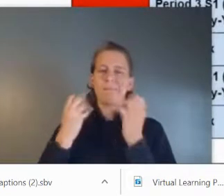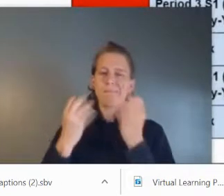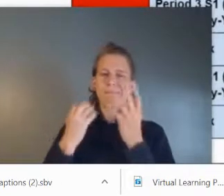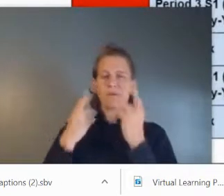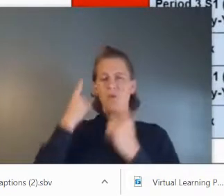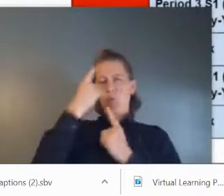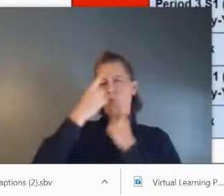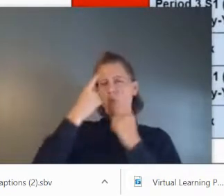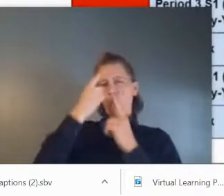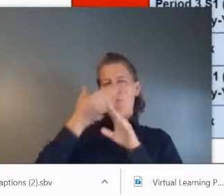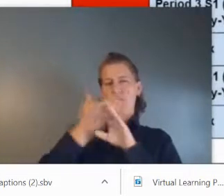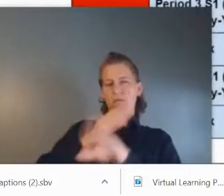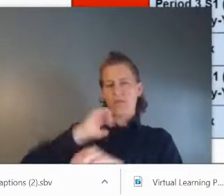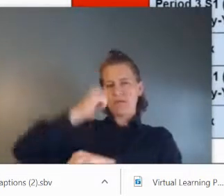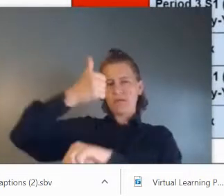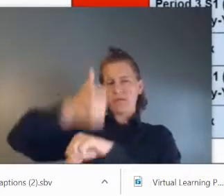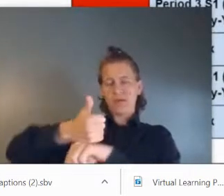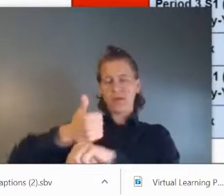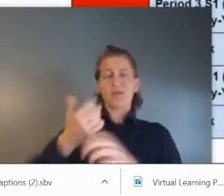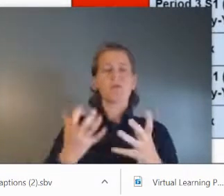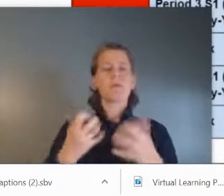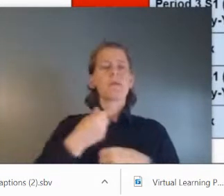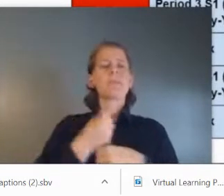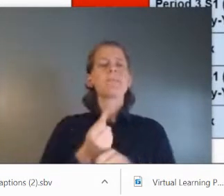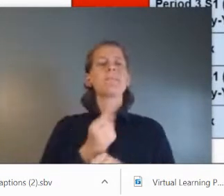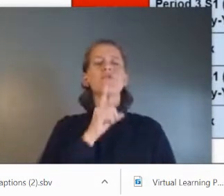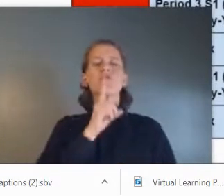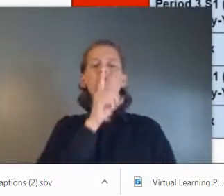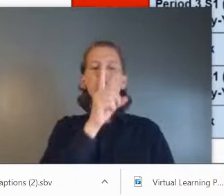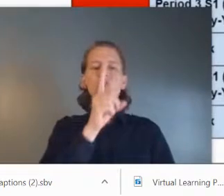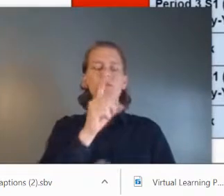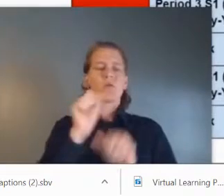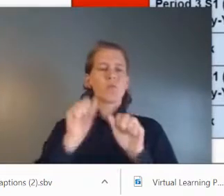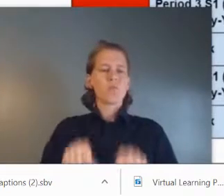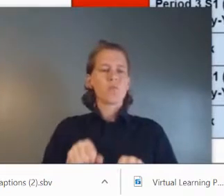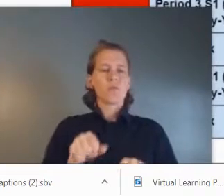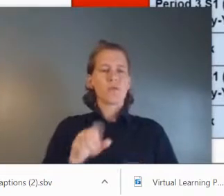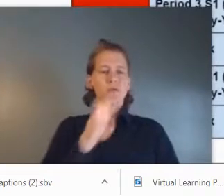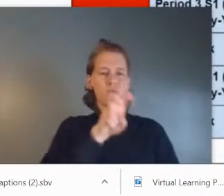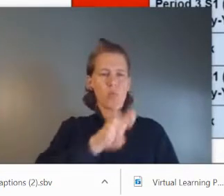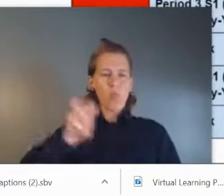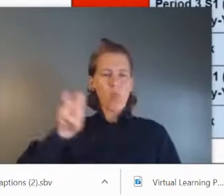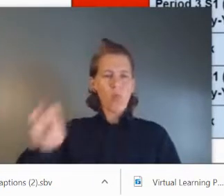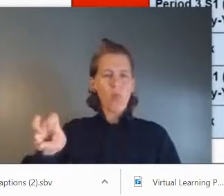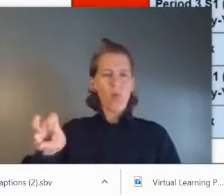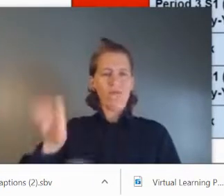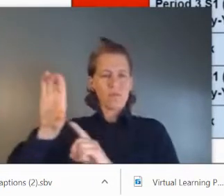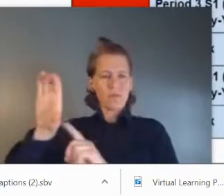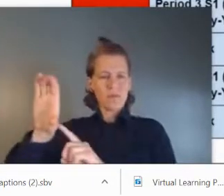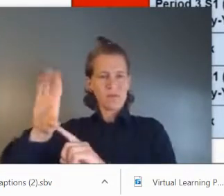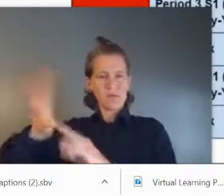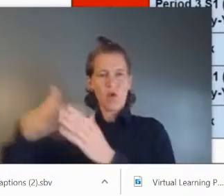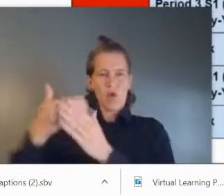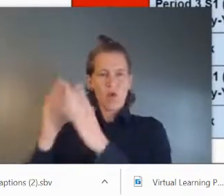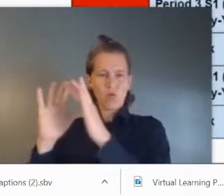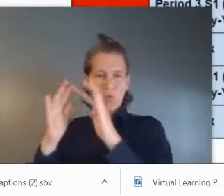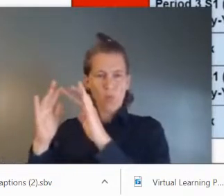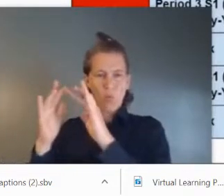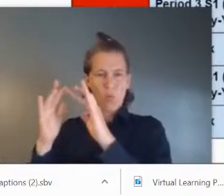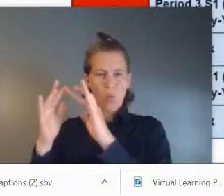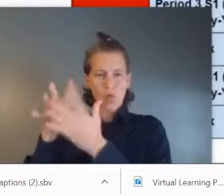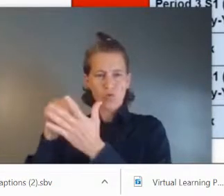is that the schedule flows smoothly from Plan C, all remote learning, to Plan B, blended face-to-face and remote learning,